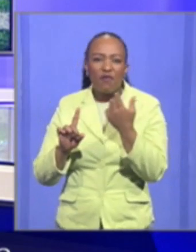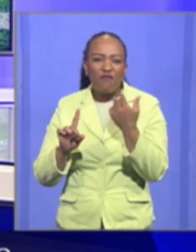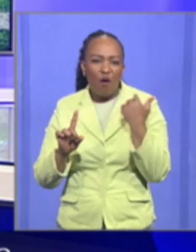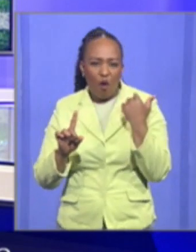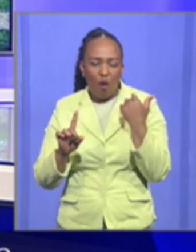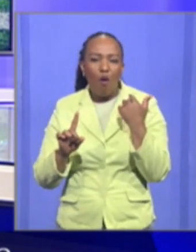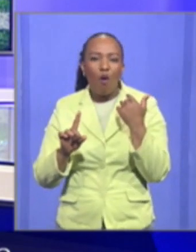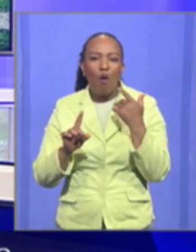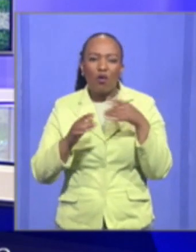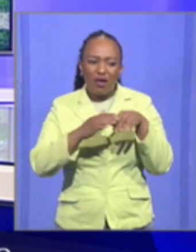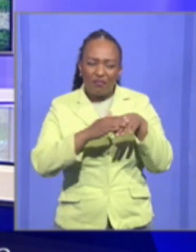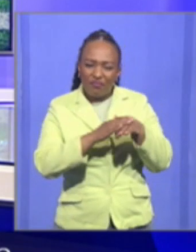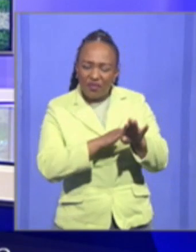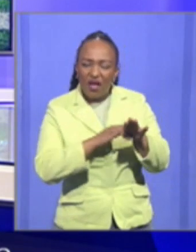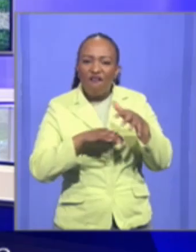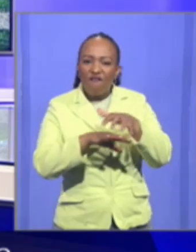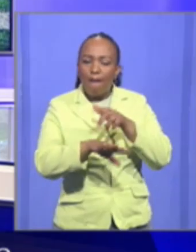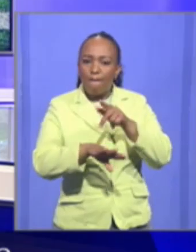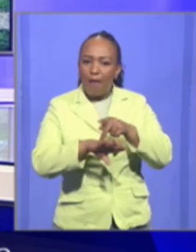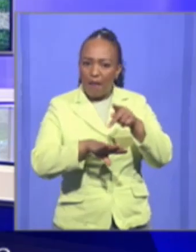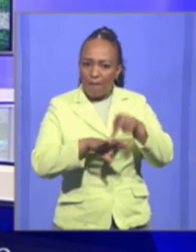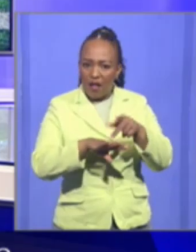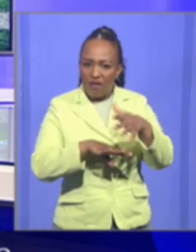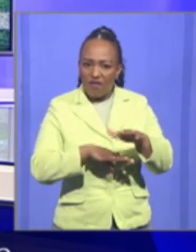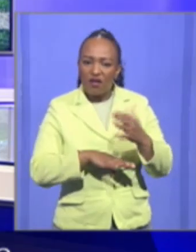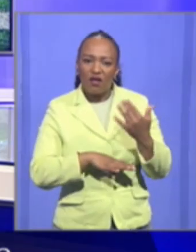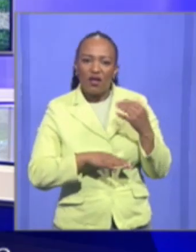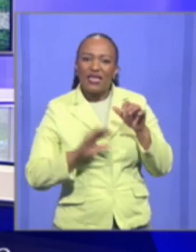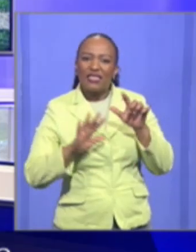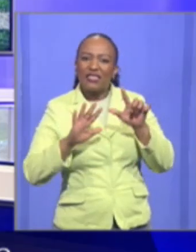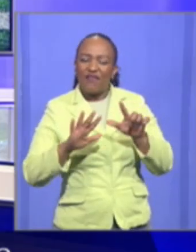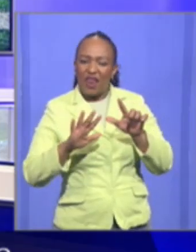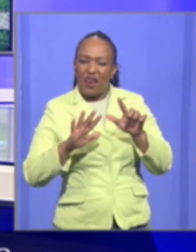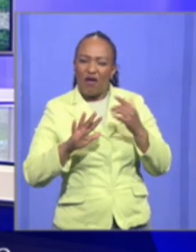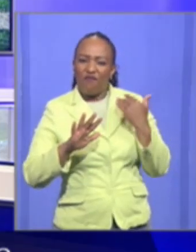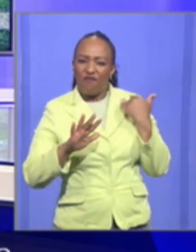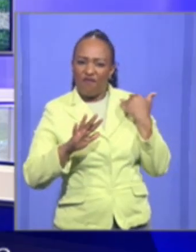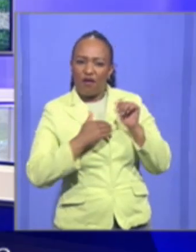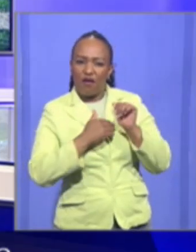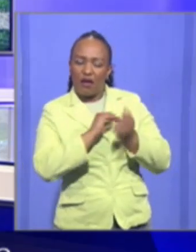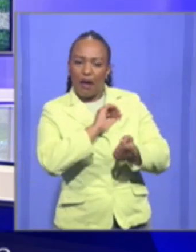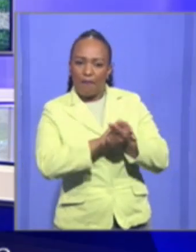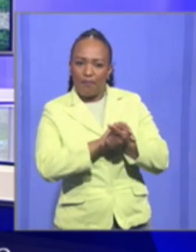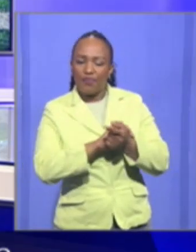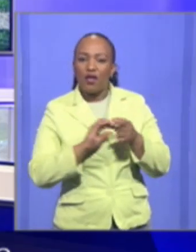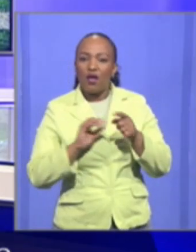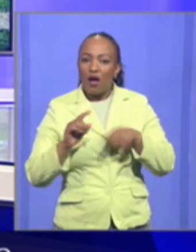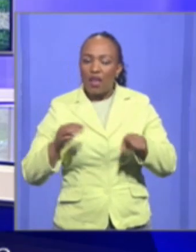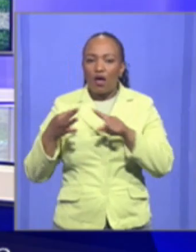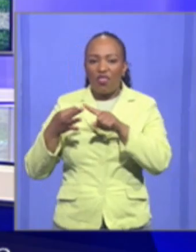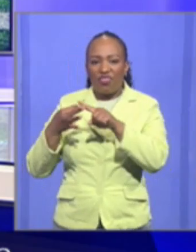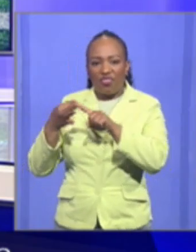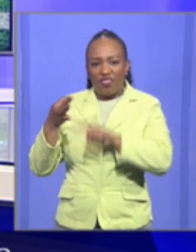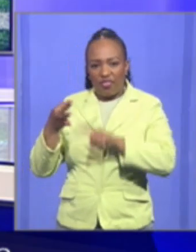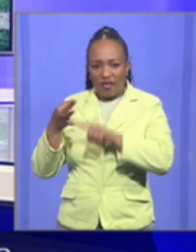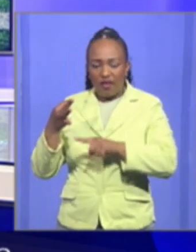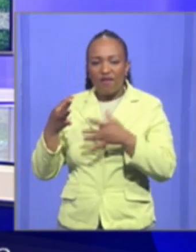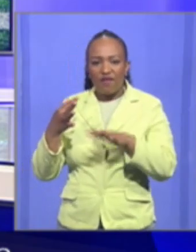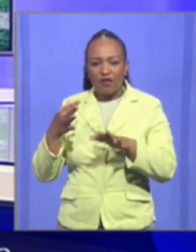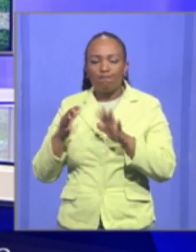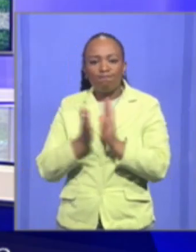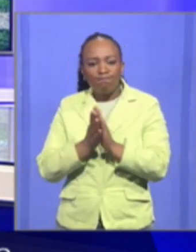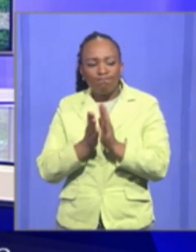bohodu polaseng ya Phalaphala go ya go la Šupa Diphalane. Moemedi wa balatofatšwa ba bararo o kgopetše